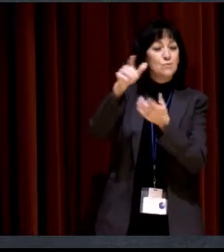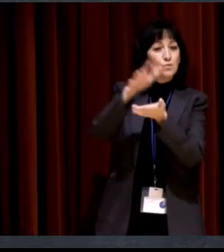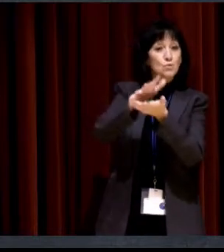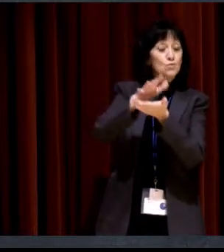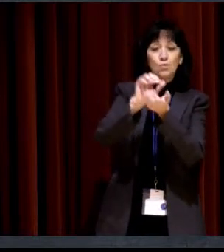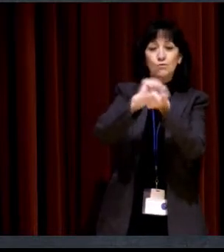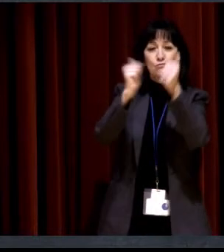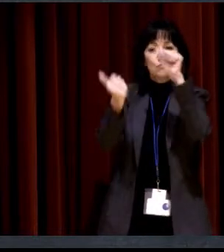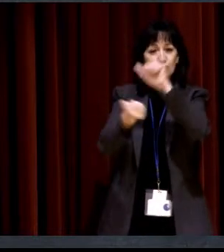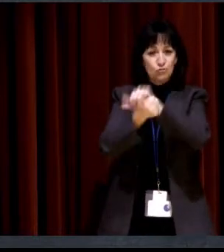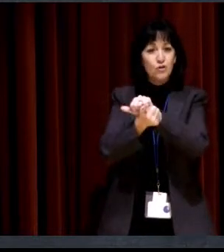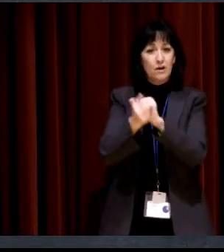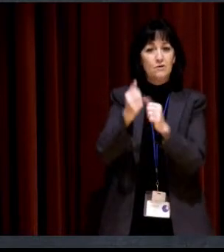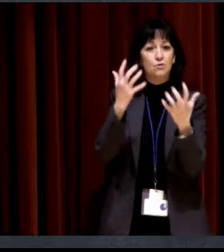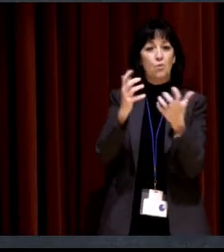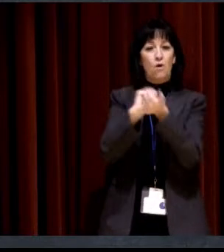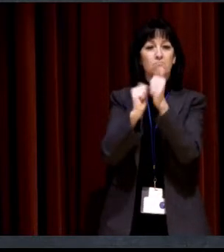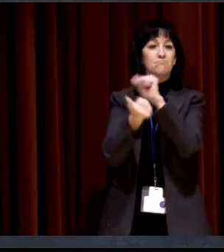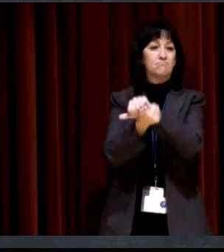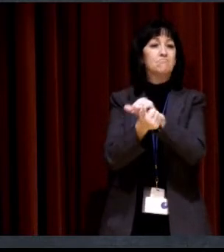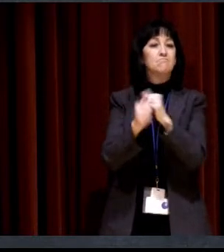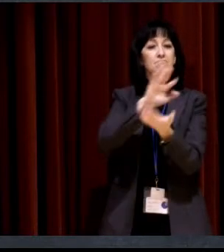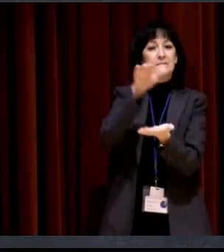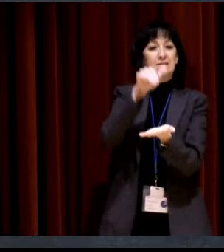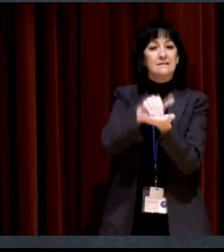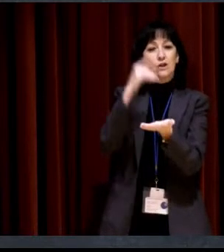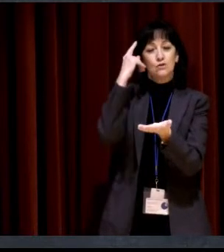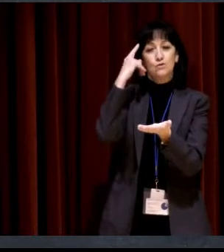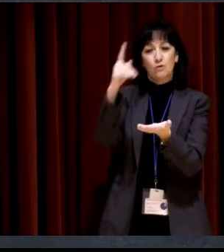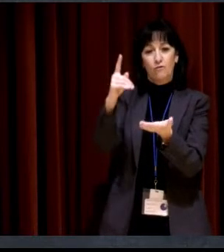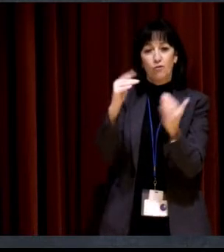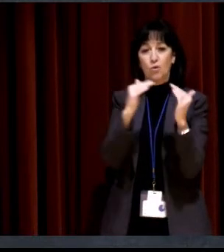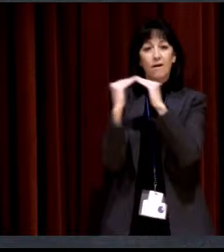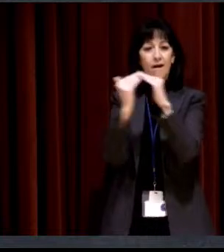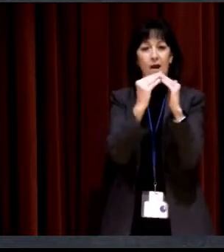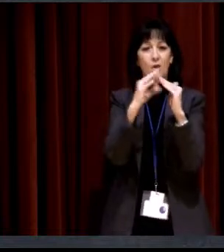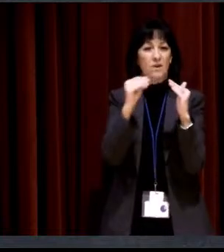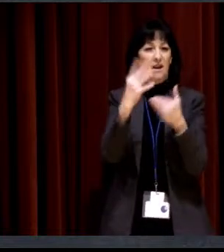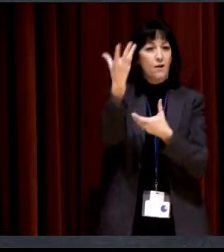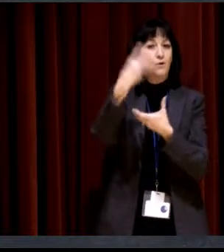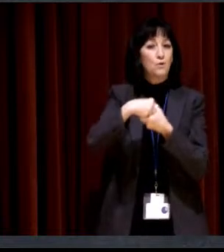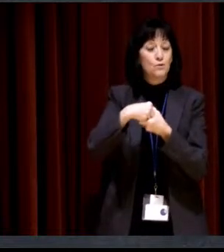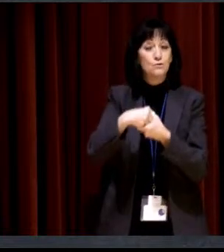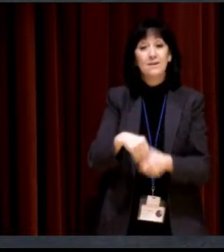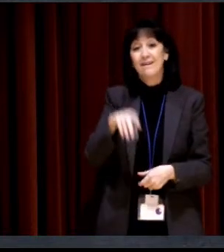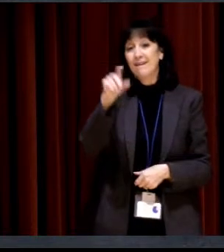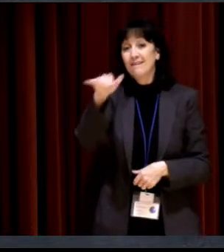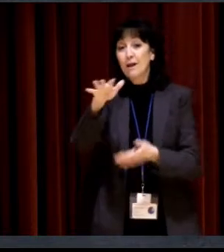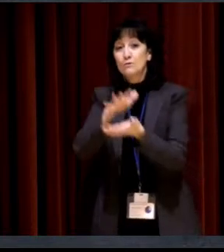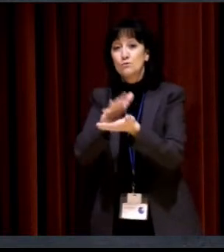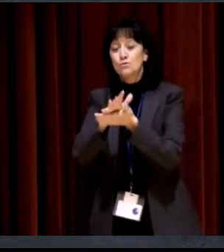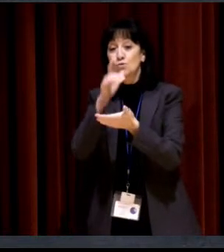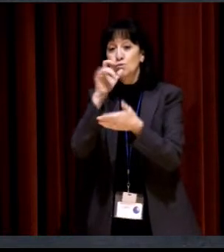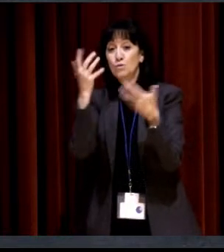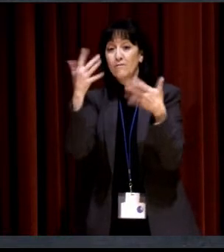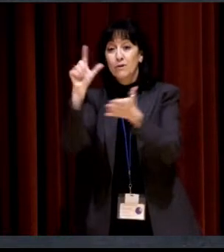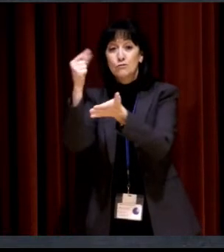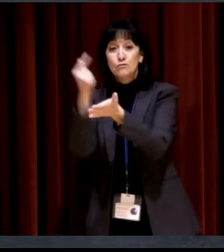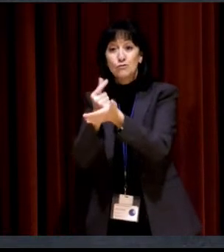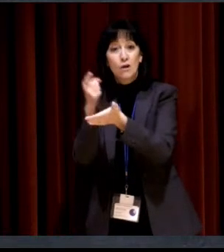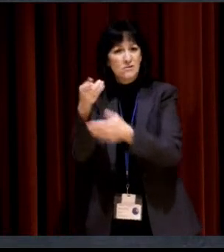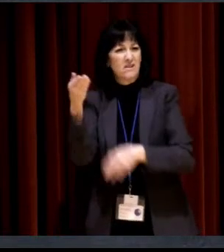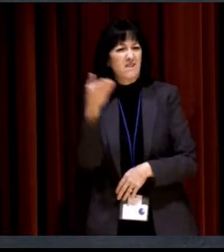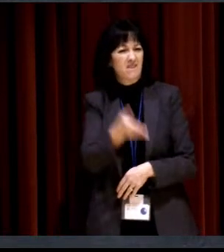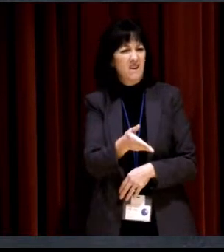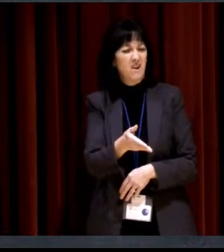equity and inclusion. And the graduates of that school were there. And they were inspirational in the way they